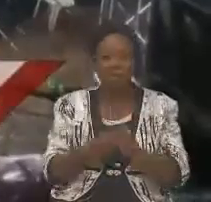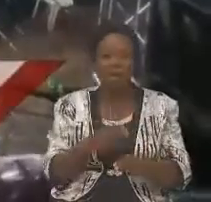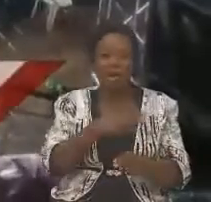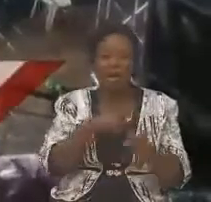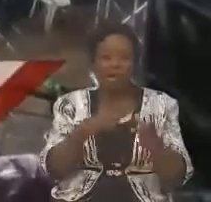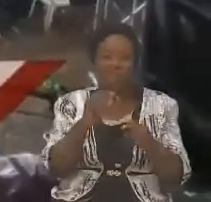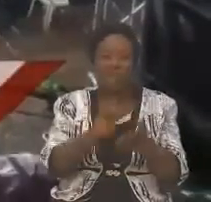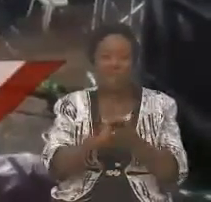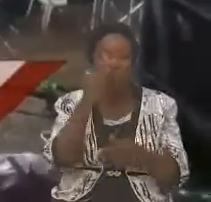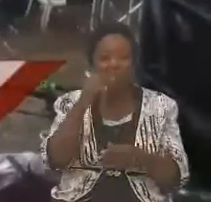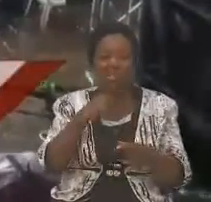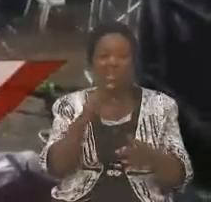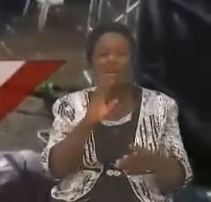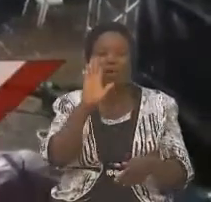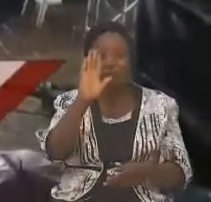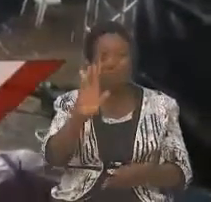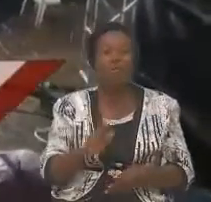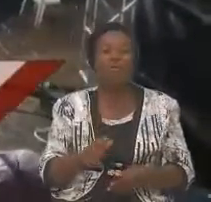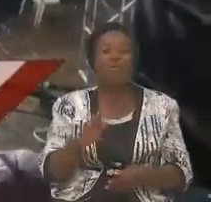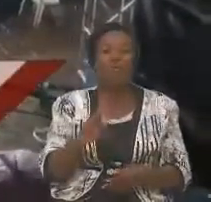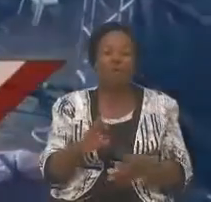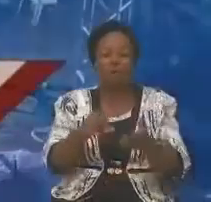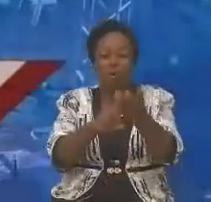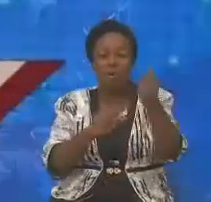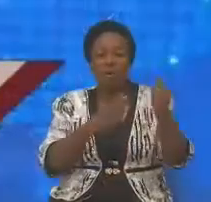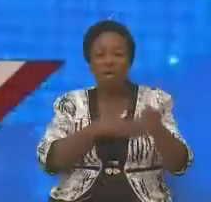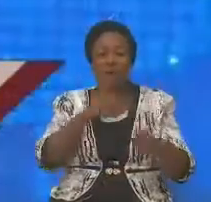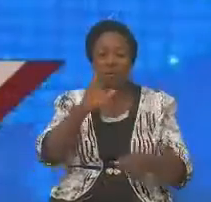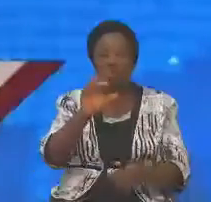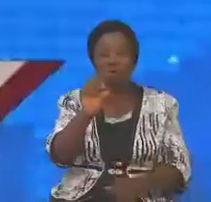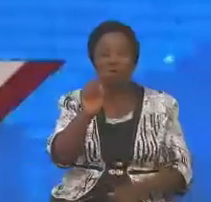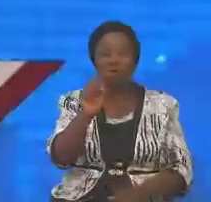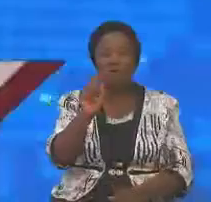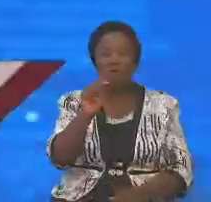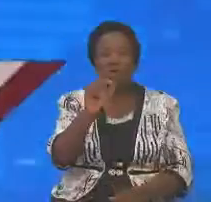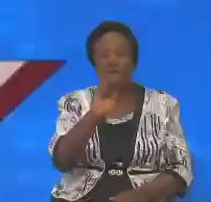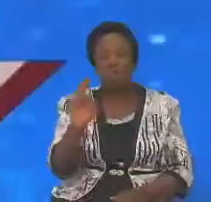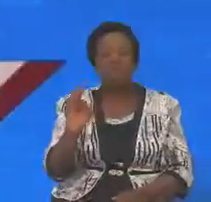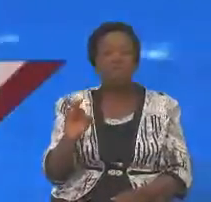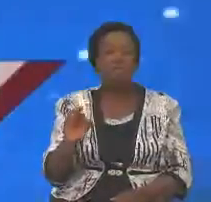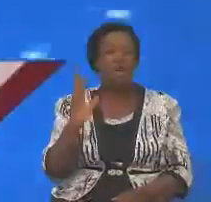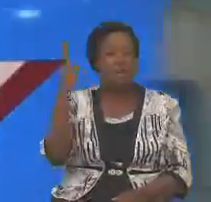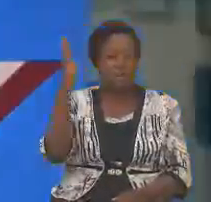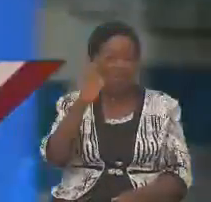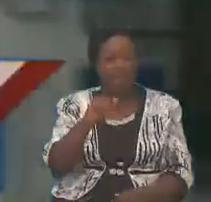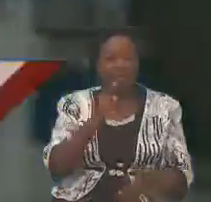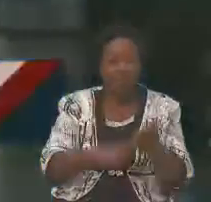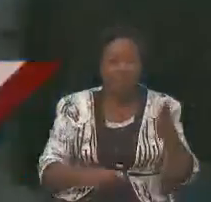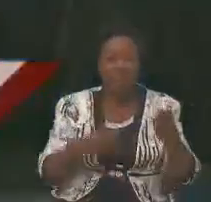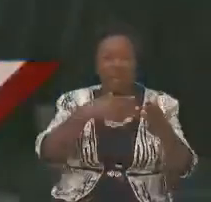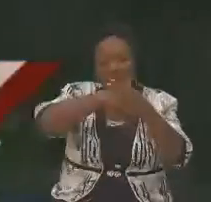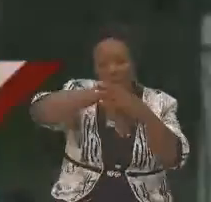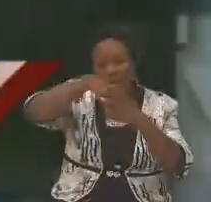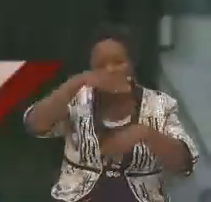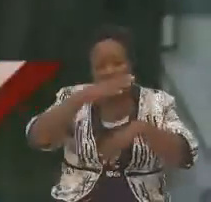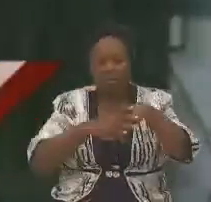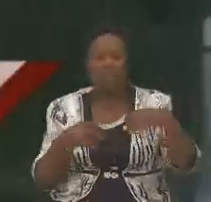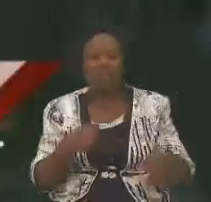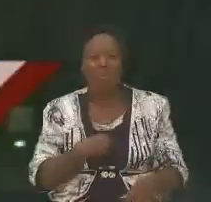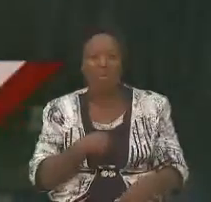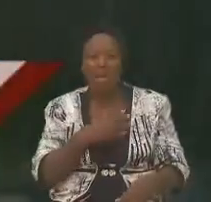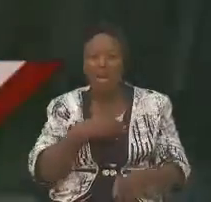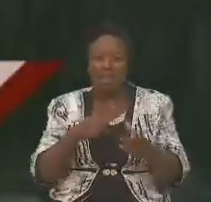it says, thy rod and thy staff, they comfort me. Look at this one, verse 5. In verse 5 it says,